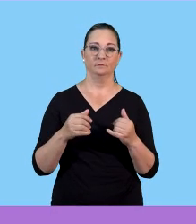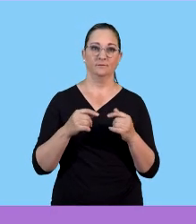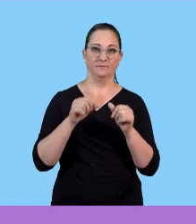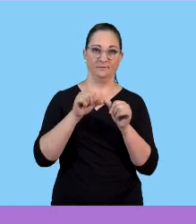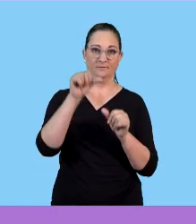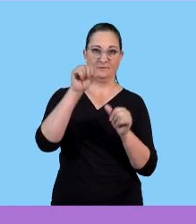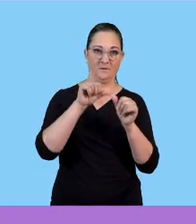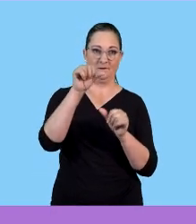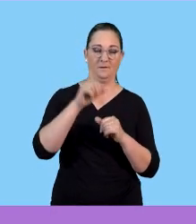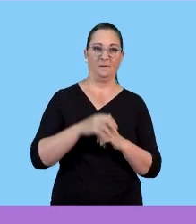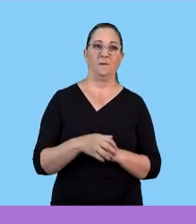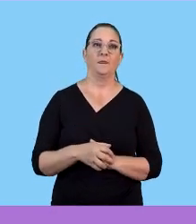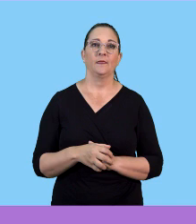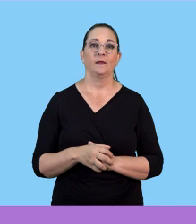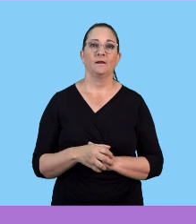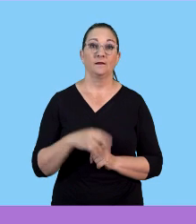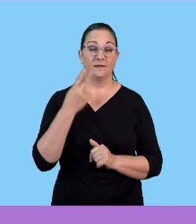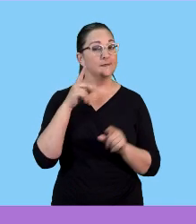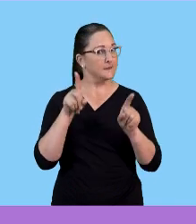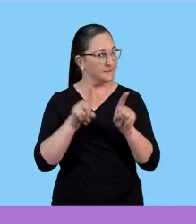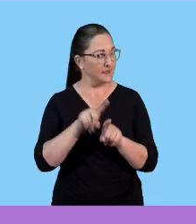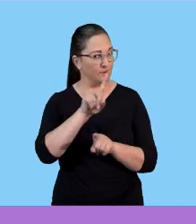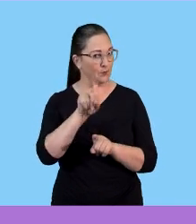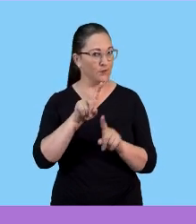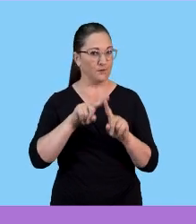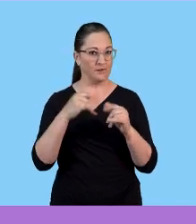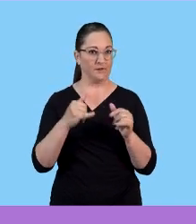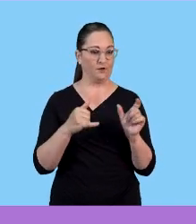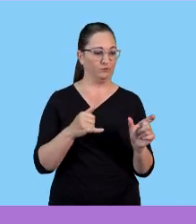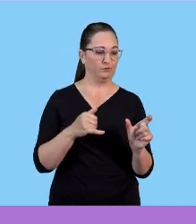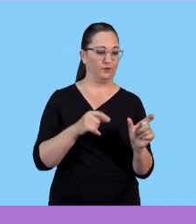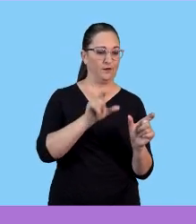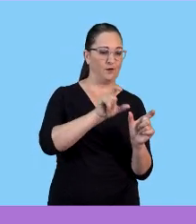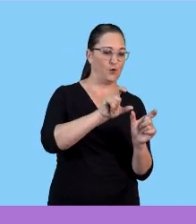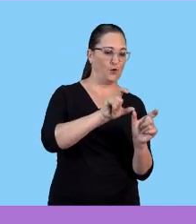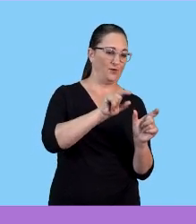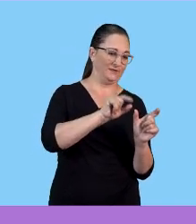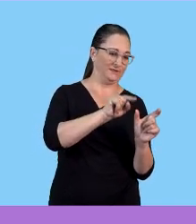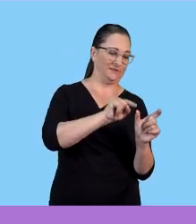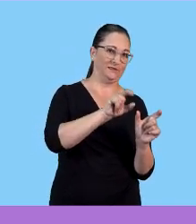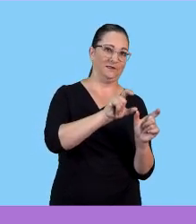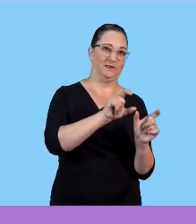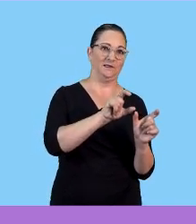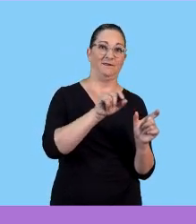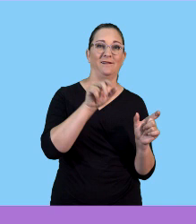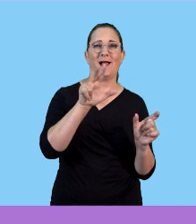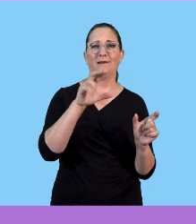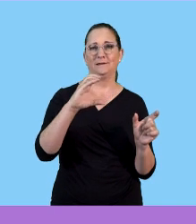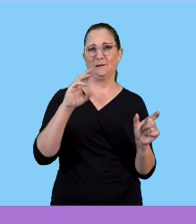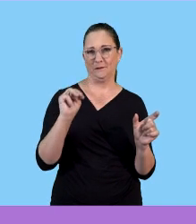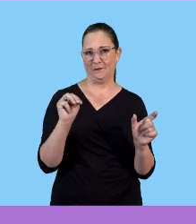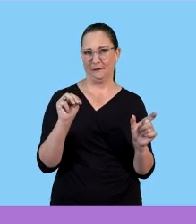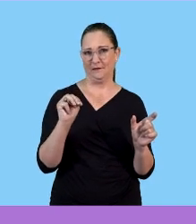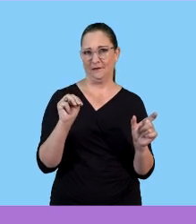So this way, looking at this, all right, same question, but the width now, there, that is